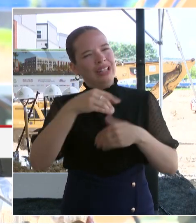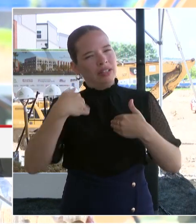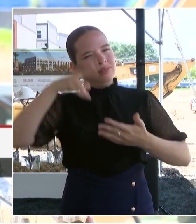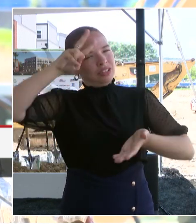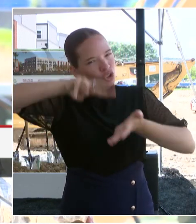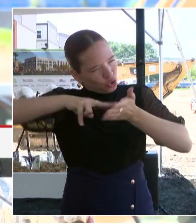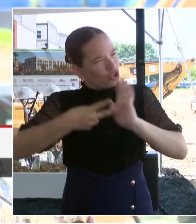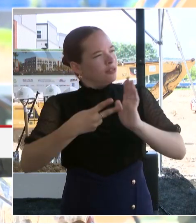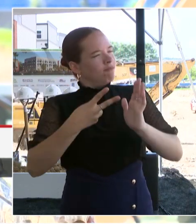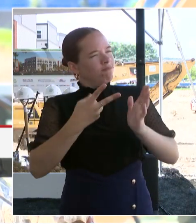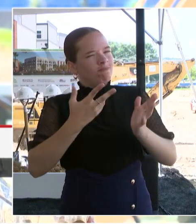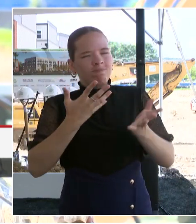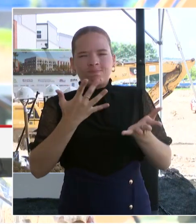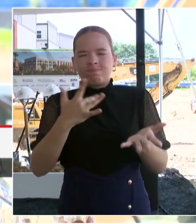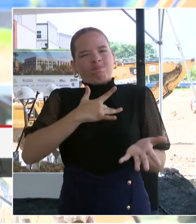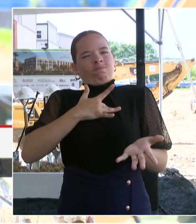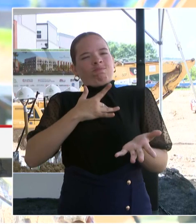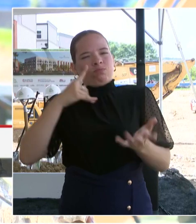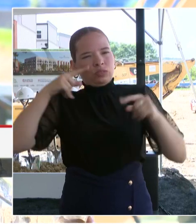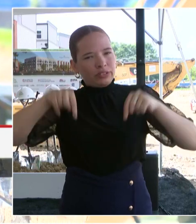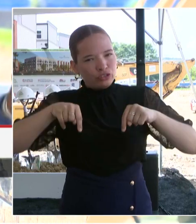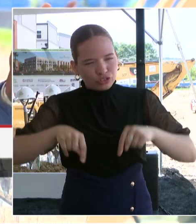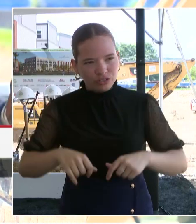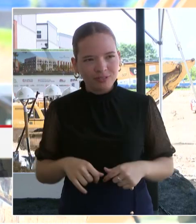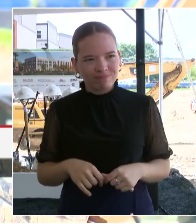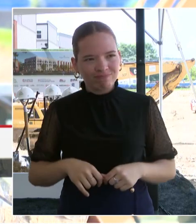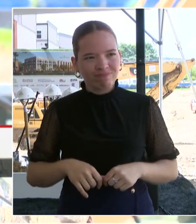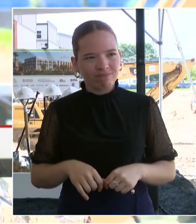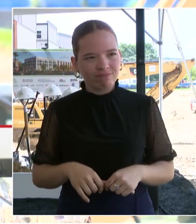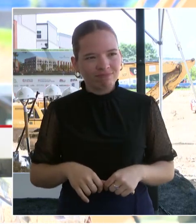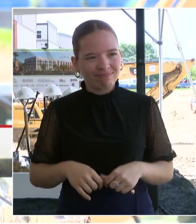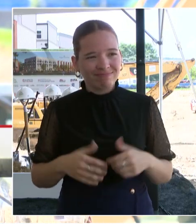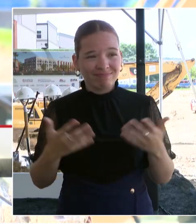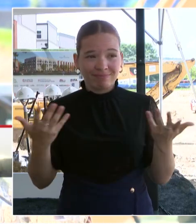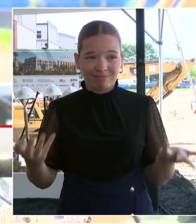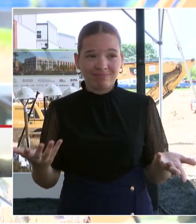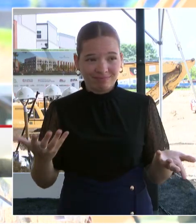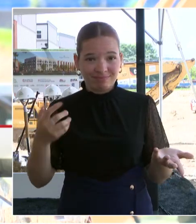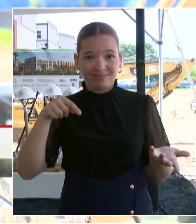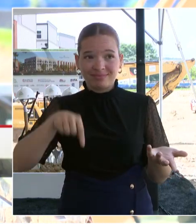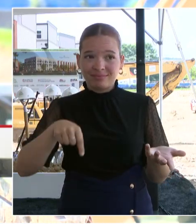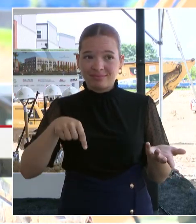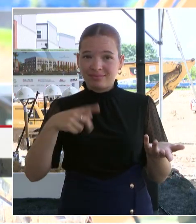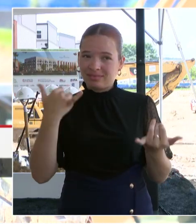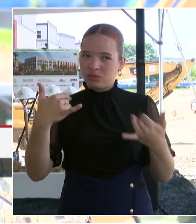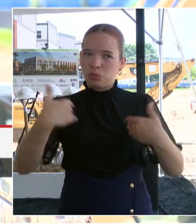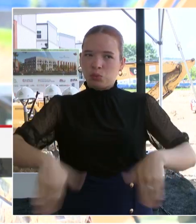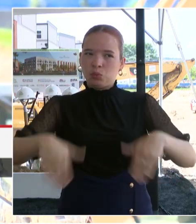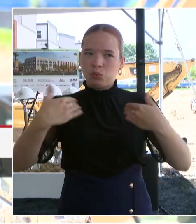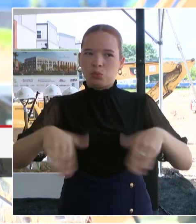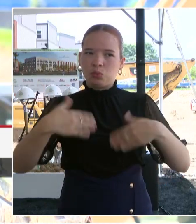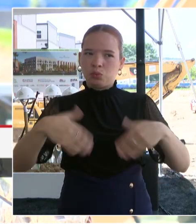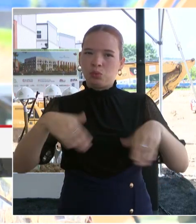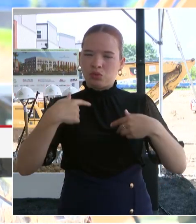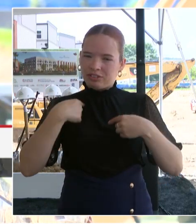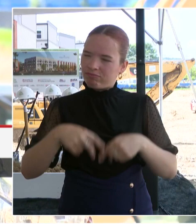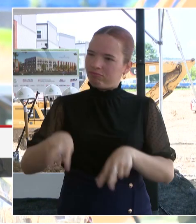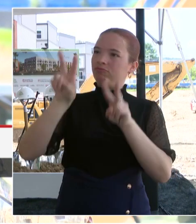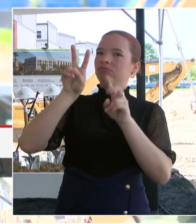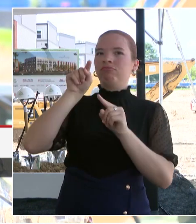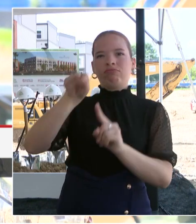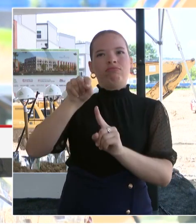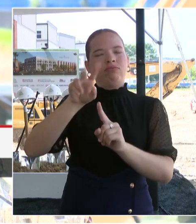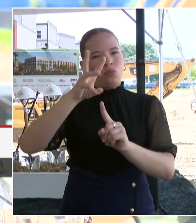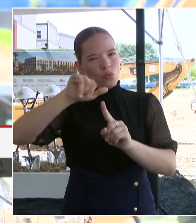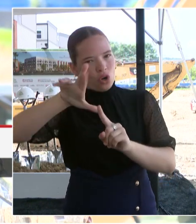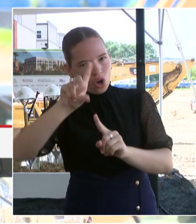looks like. And it is a beacon for this city and a model for what community should and look like across the District of